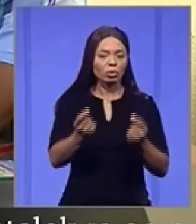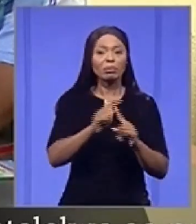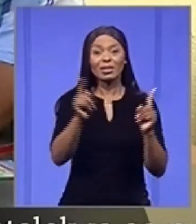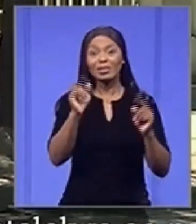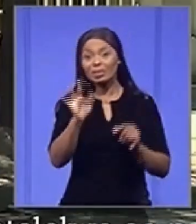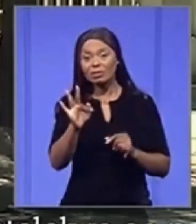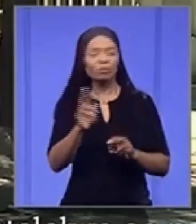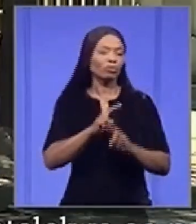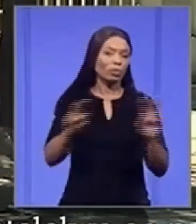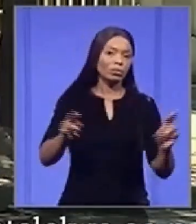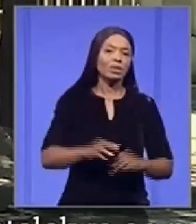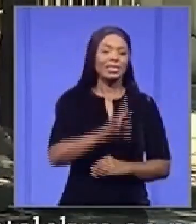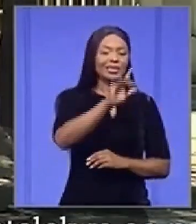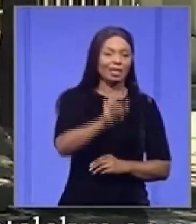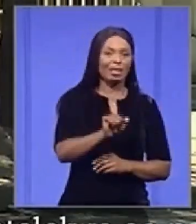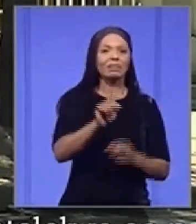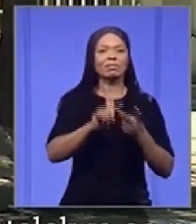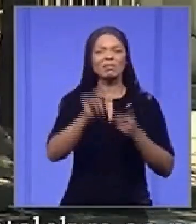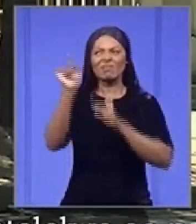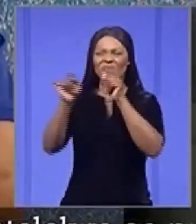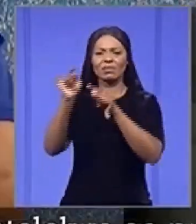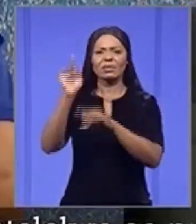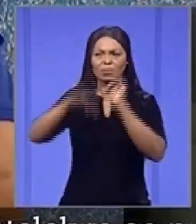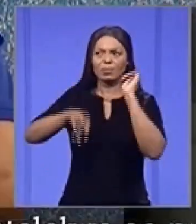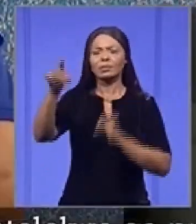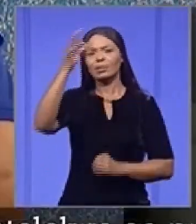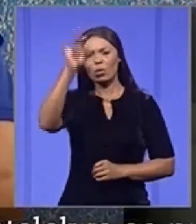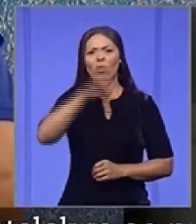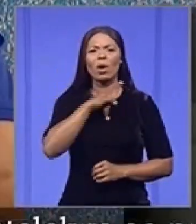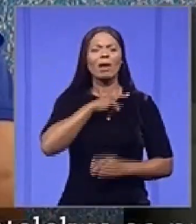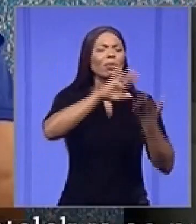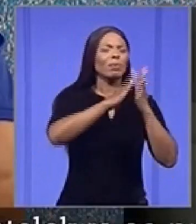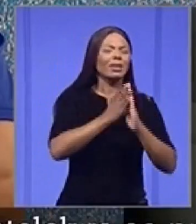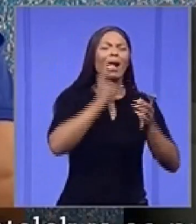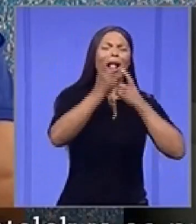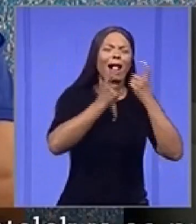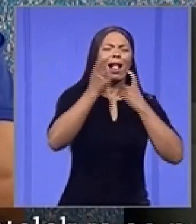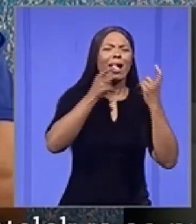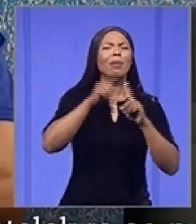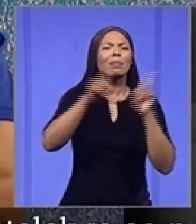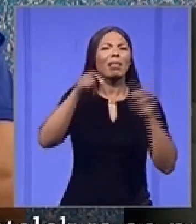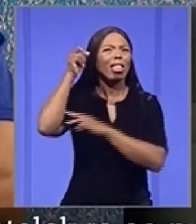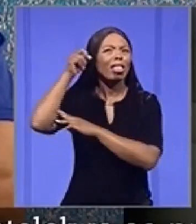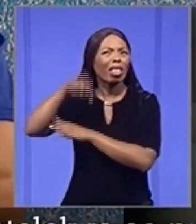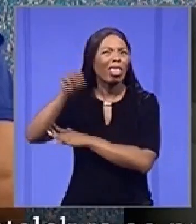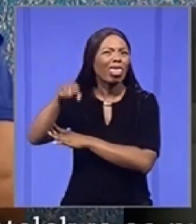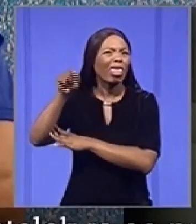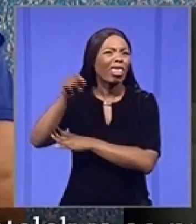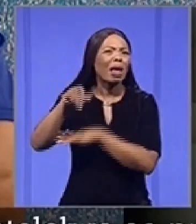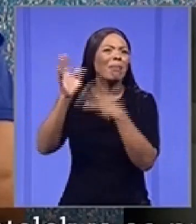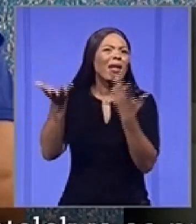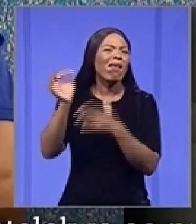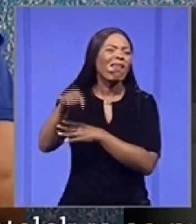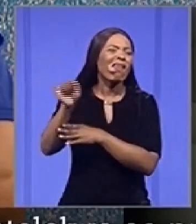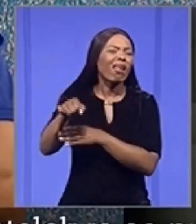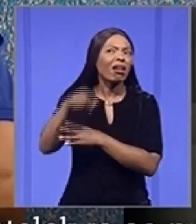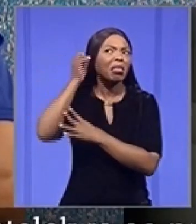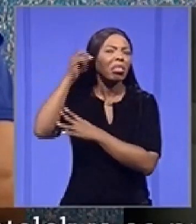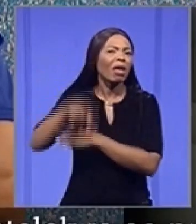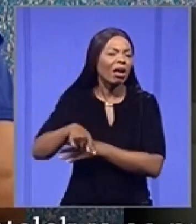tlositse mmuso ka ho sa natse ditseko tsa baahi. Our people, and it's unfair to each and every year make promises to our people